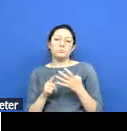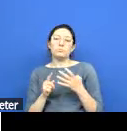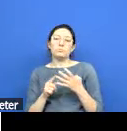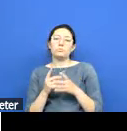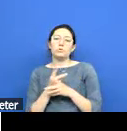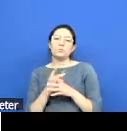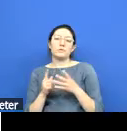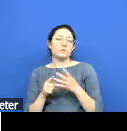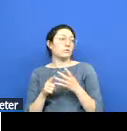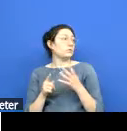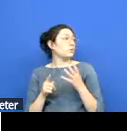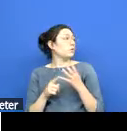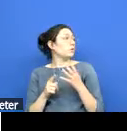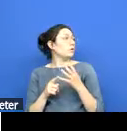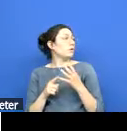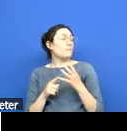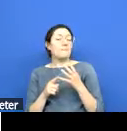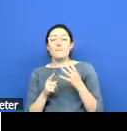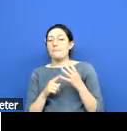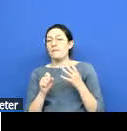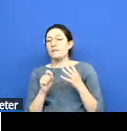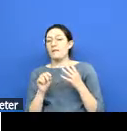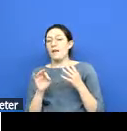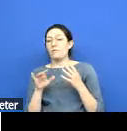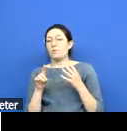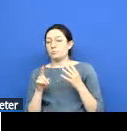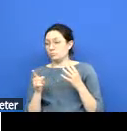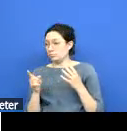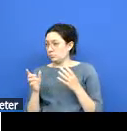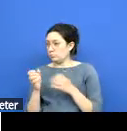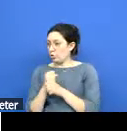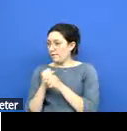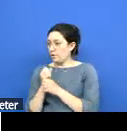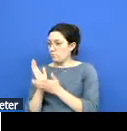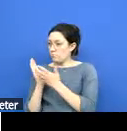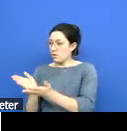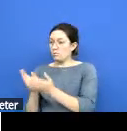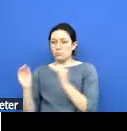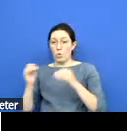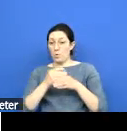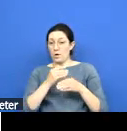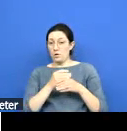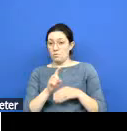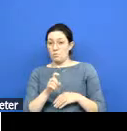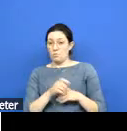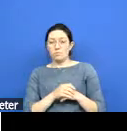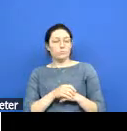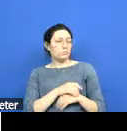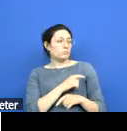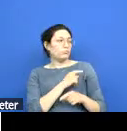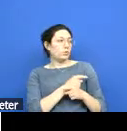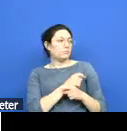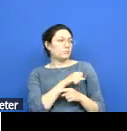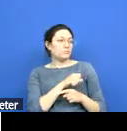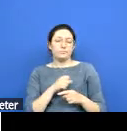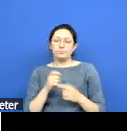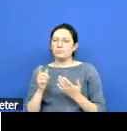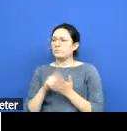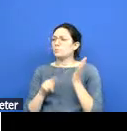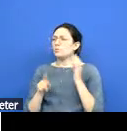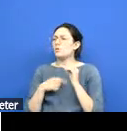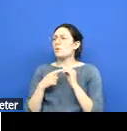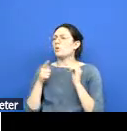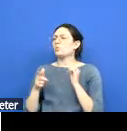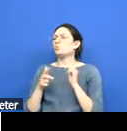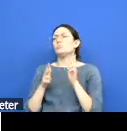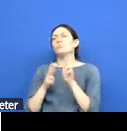Go ahead. So they bring your drink out to you, you don't have a window that you get it from? Right. Okay. And then how about if you're in line